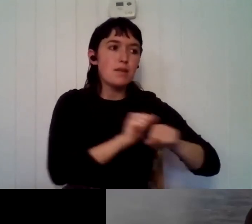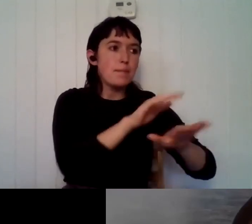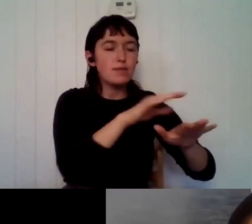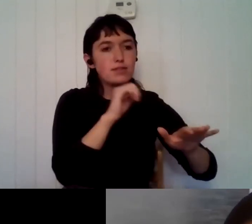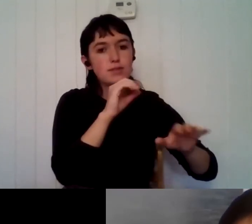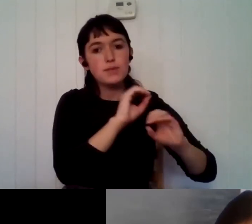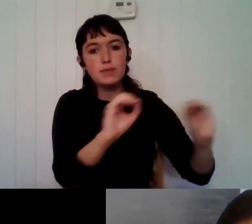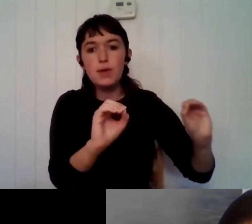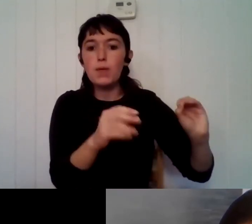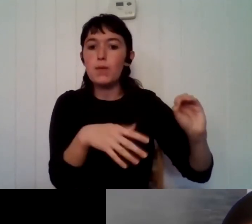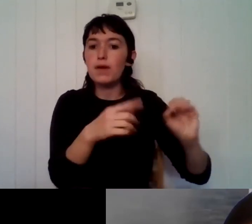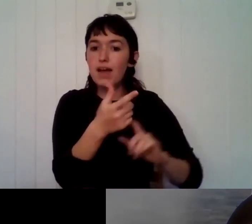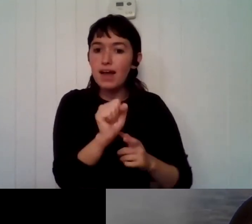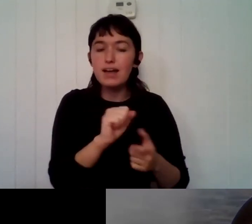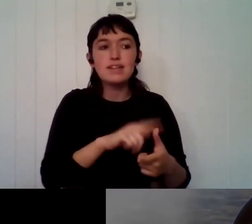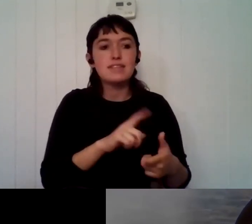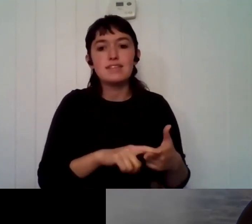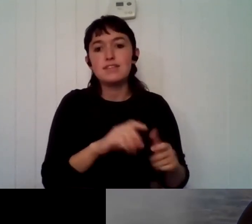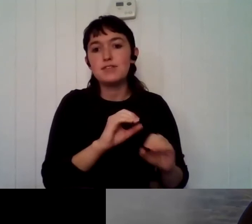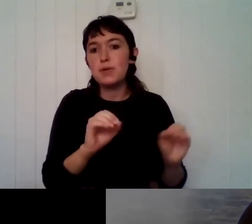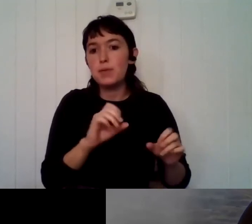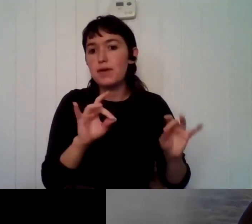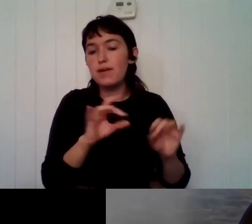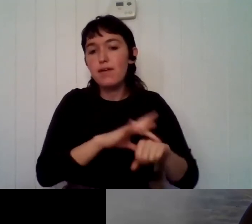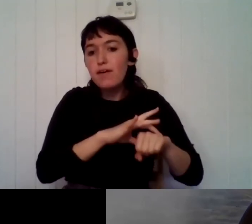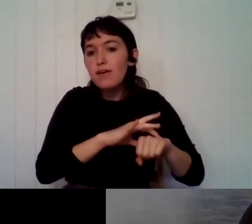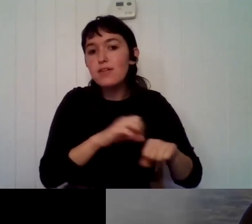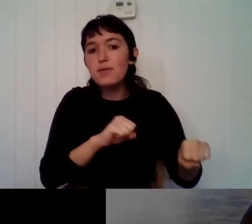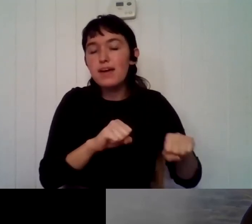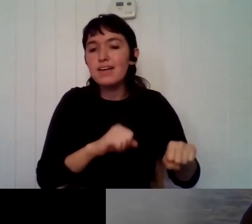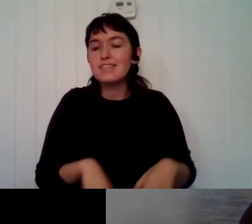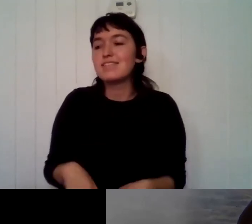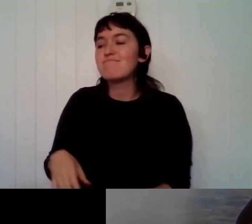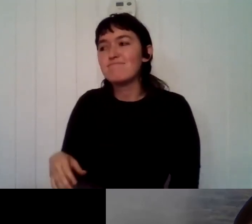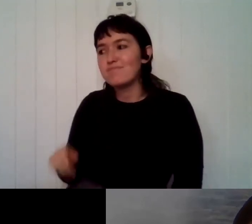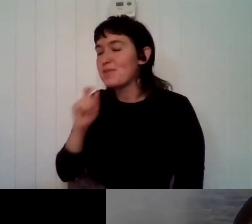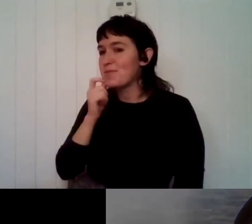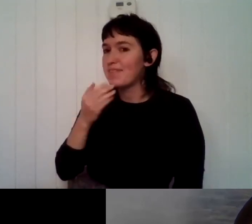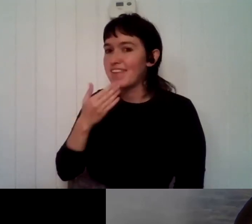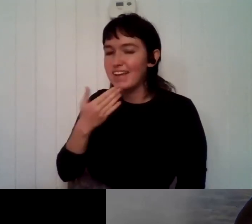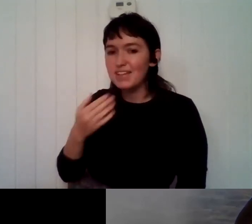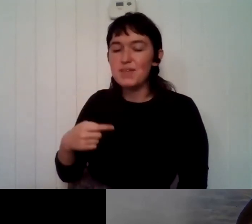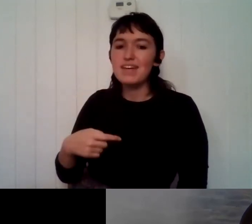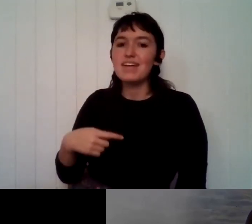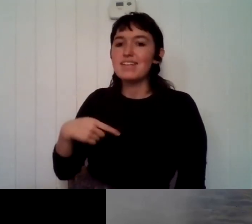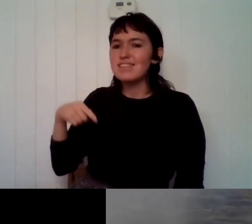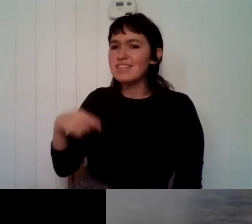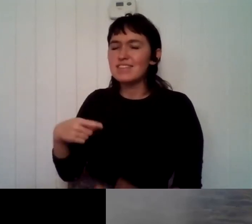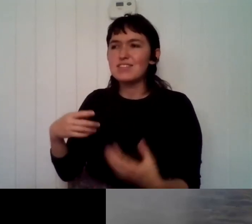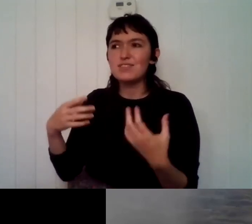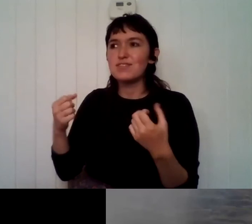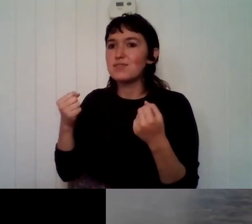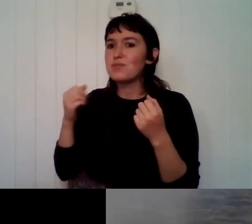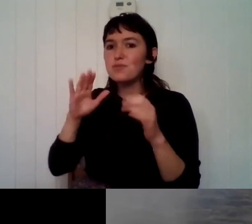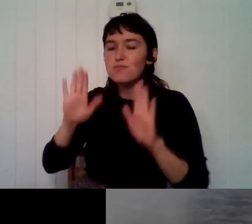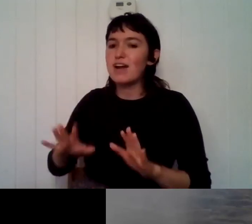Yeah. Awesome. Thanks. This has been so informative. I just learned so much. I love running this program because I get to learn about all sorts